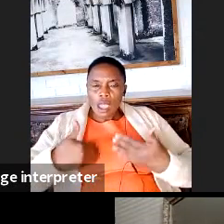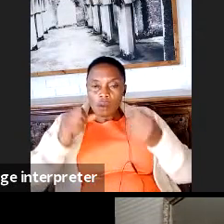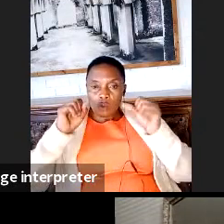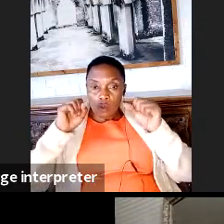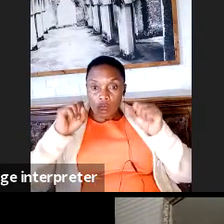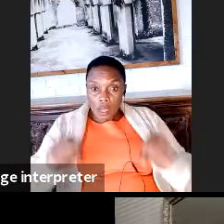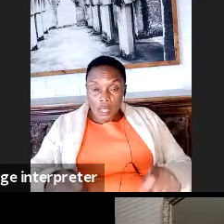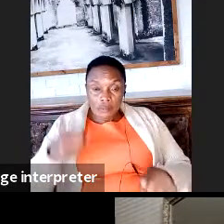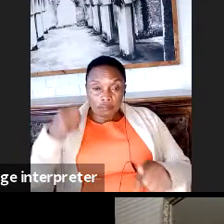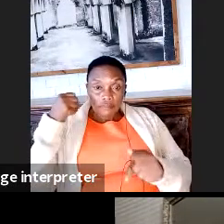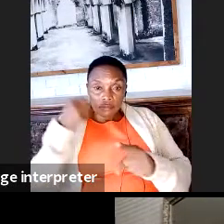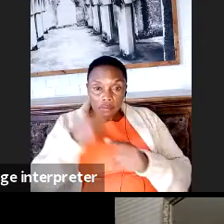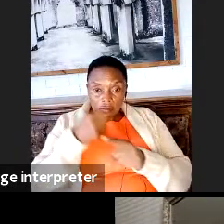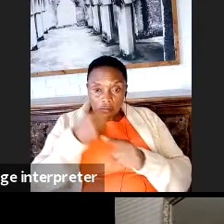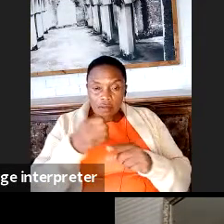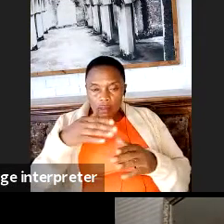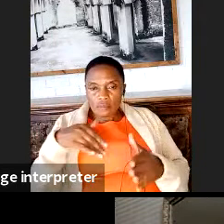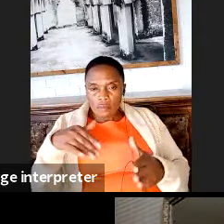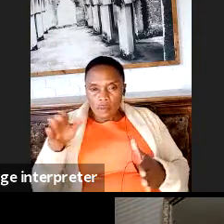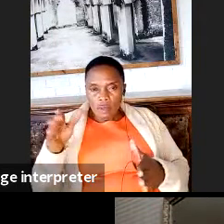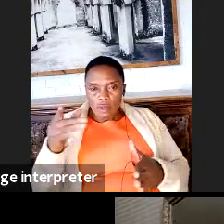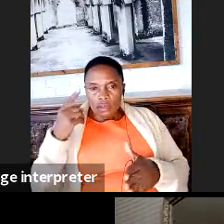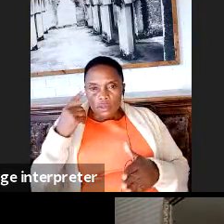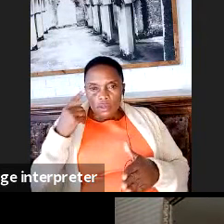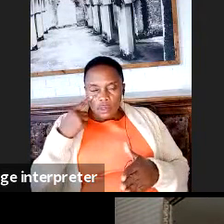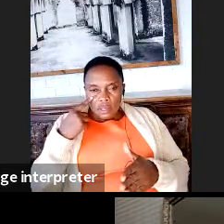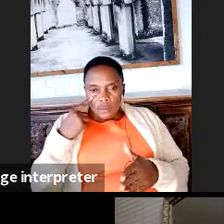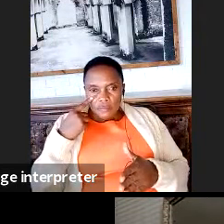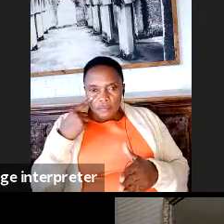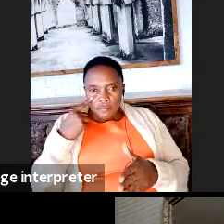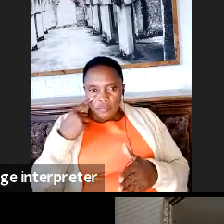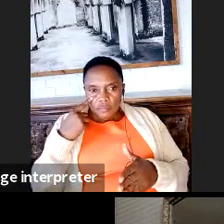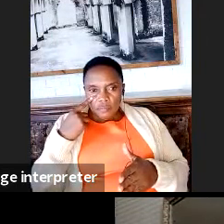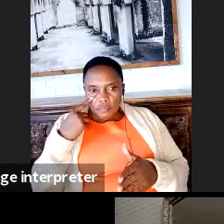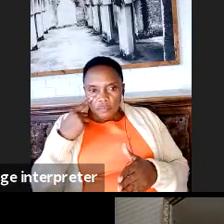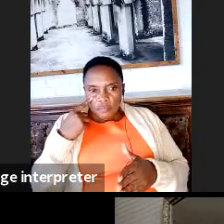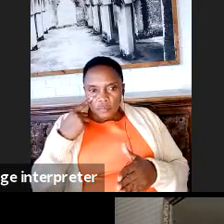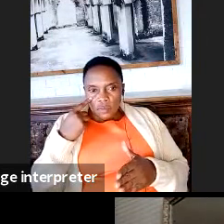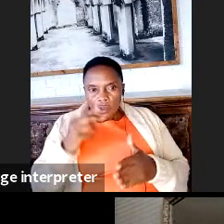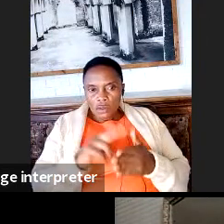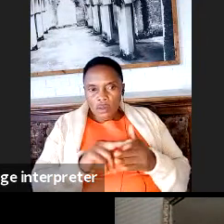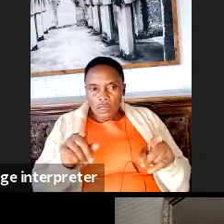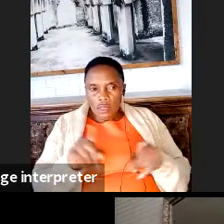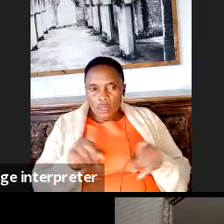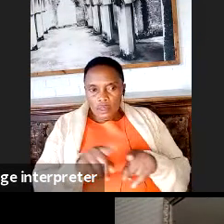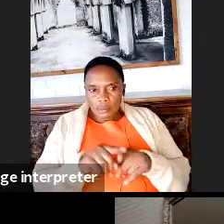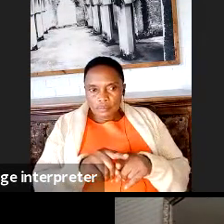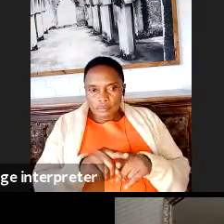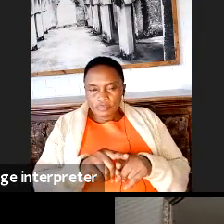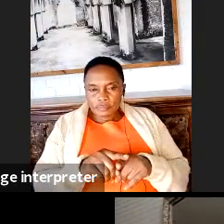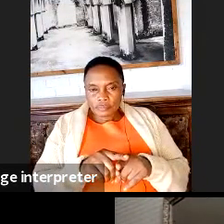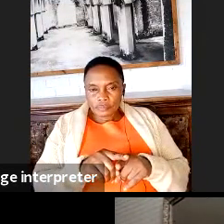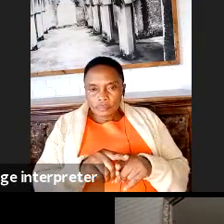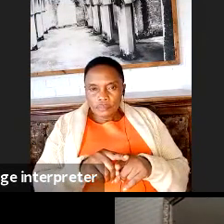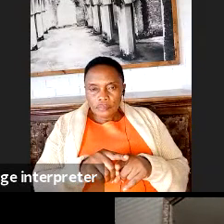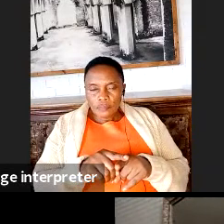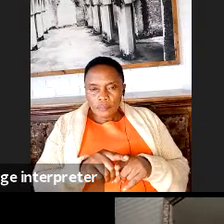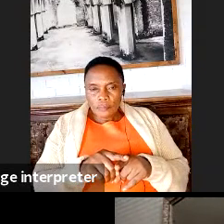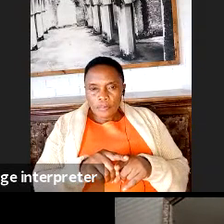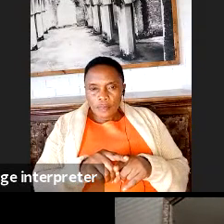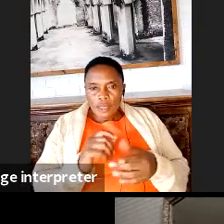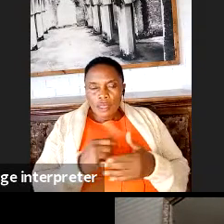make sure that politicians aren't kind of taking advantage of that gap, as you said, because